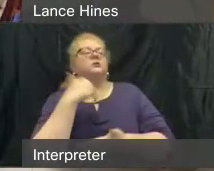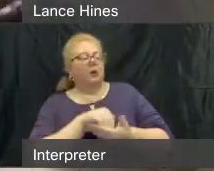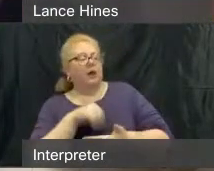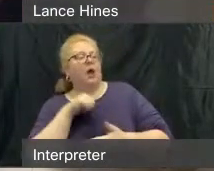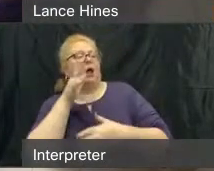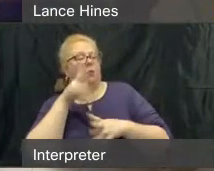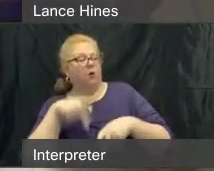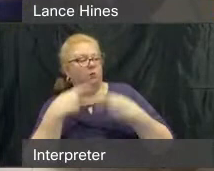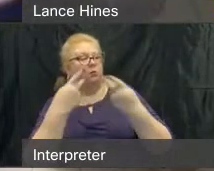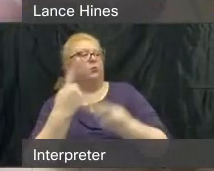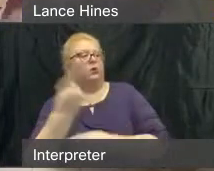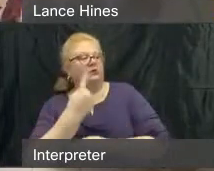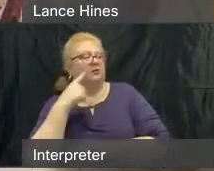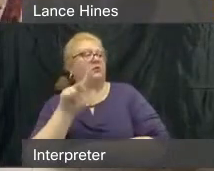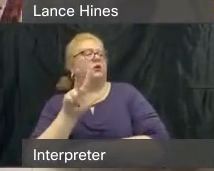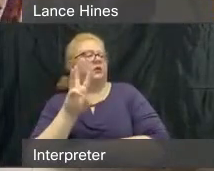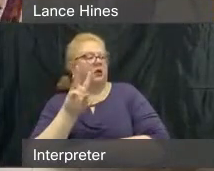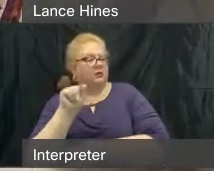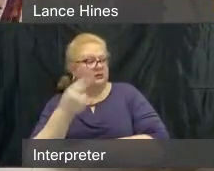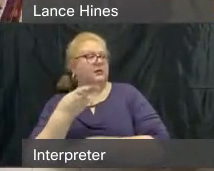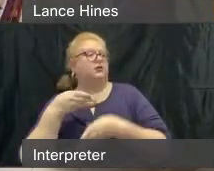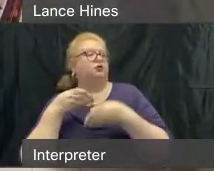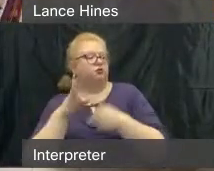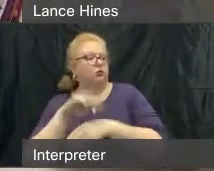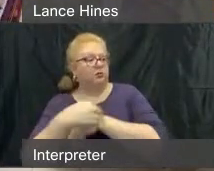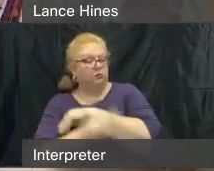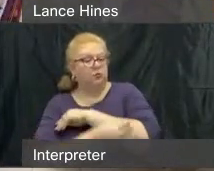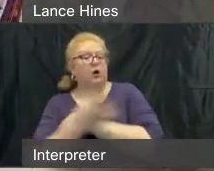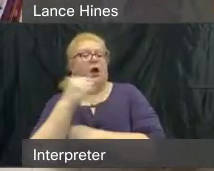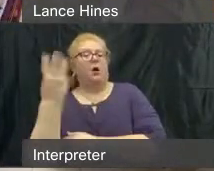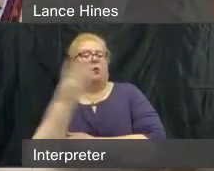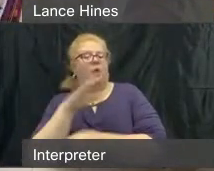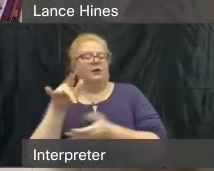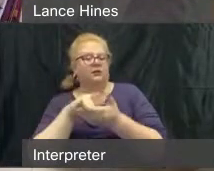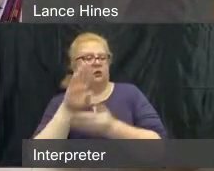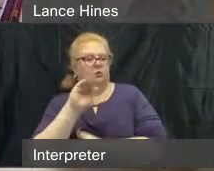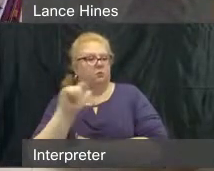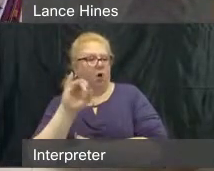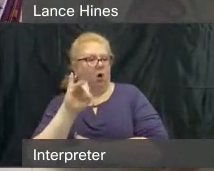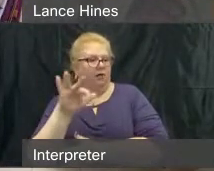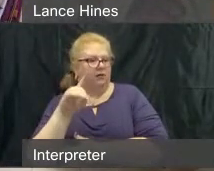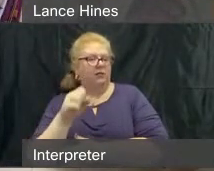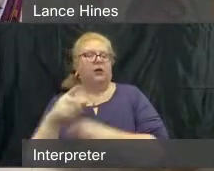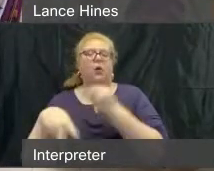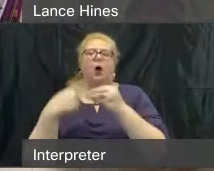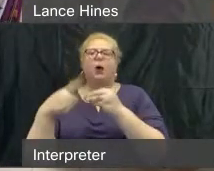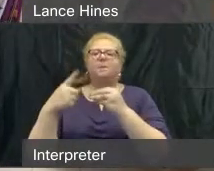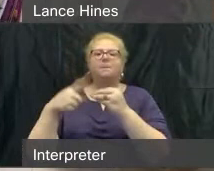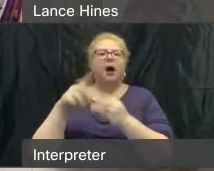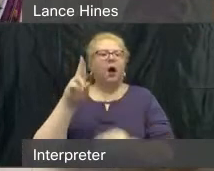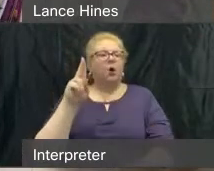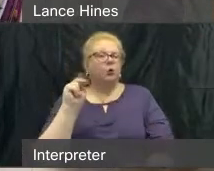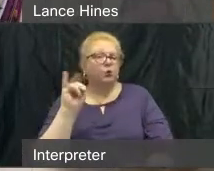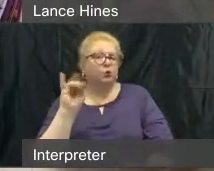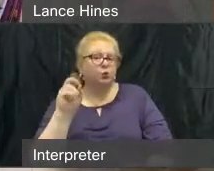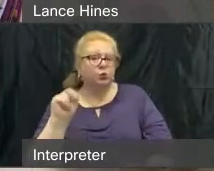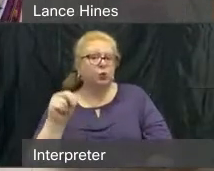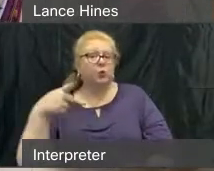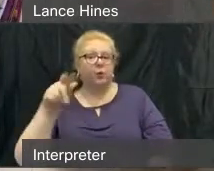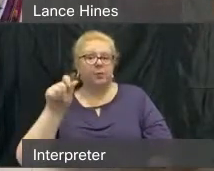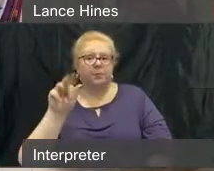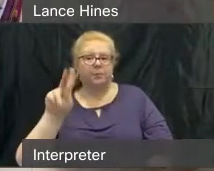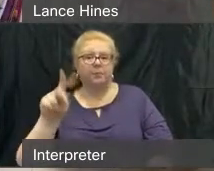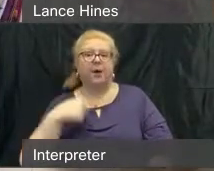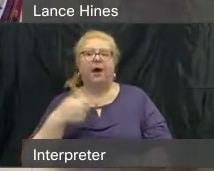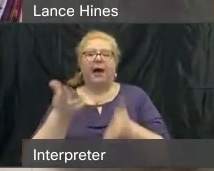for 36th Street Bridge and for the West Central ball fields. And what about Union Park? Because I'd asked for